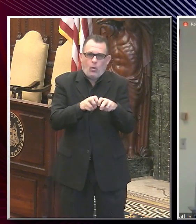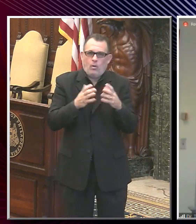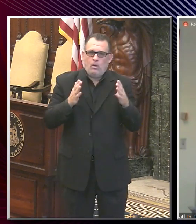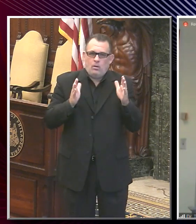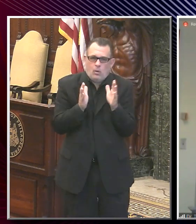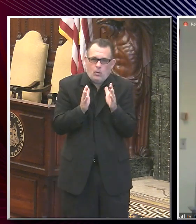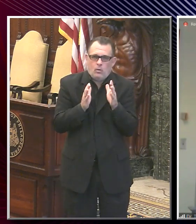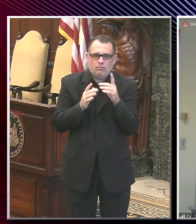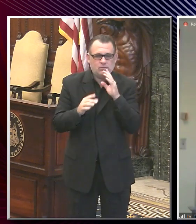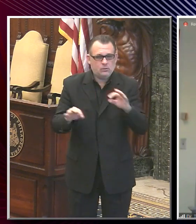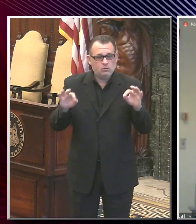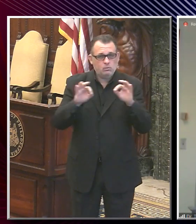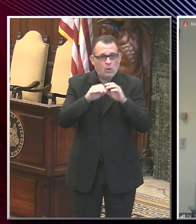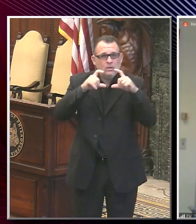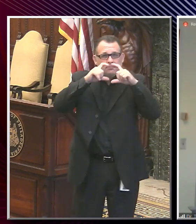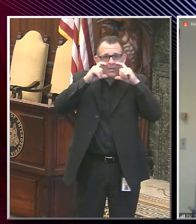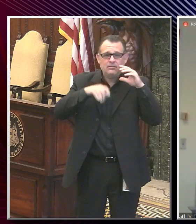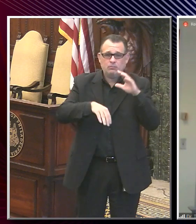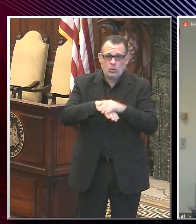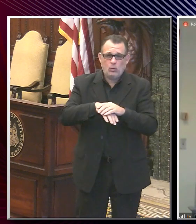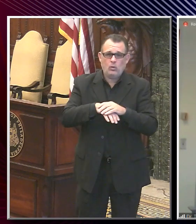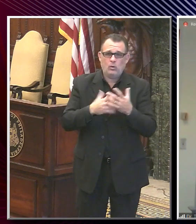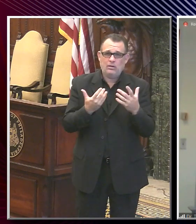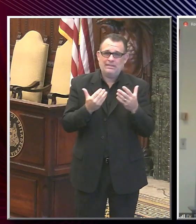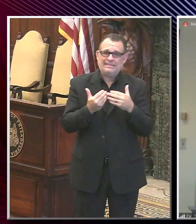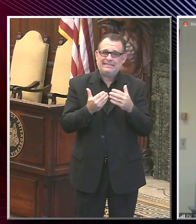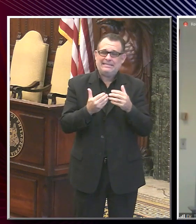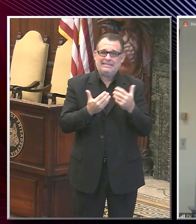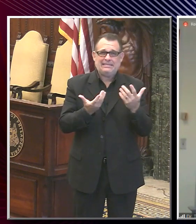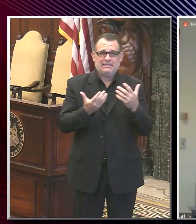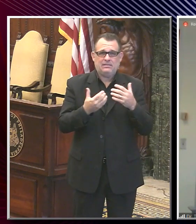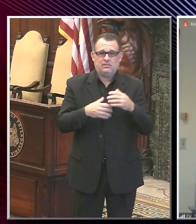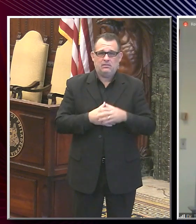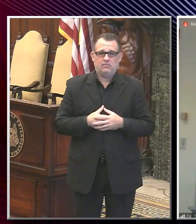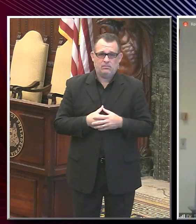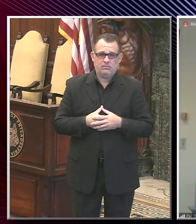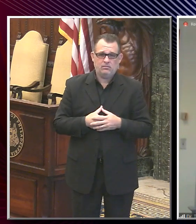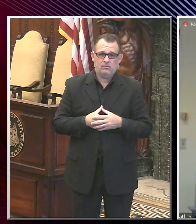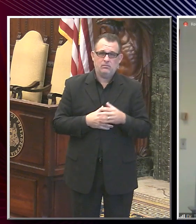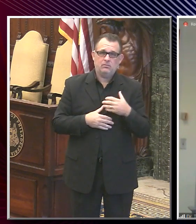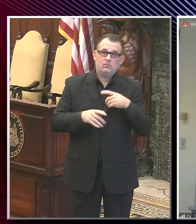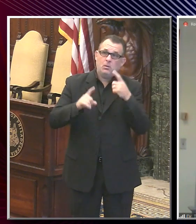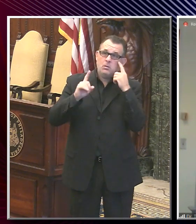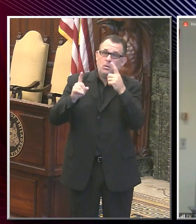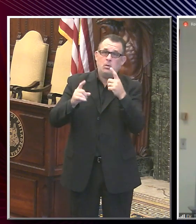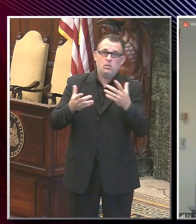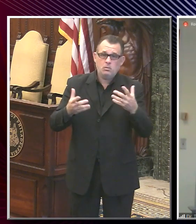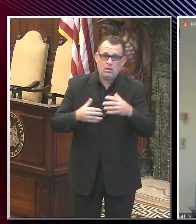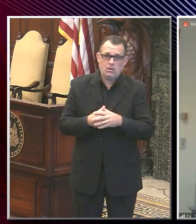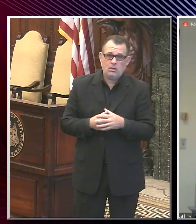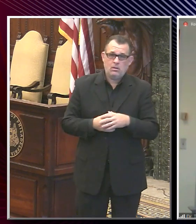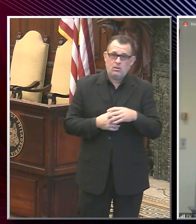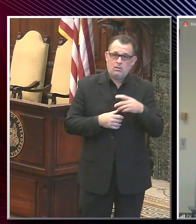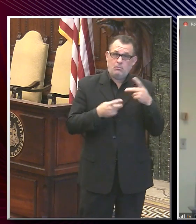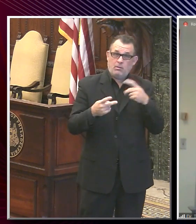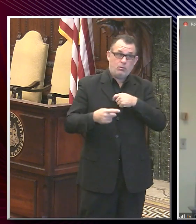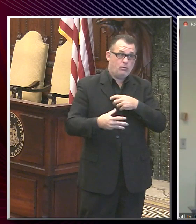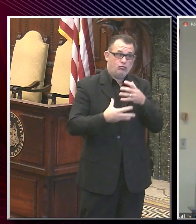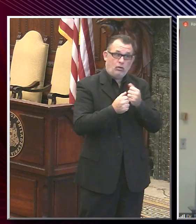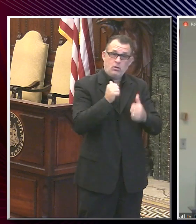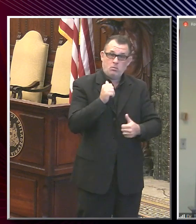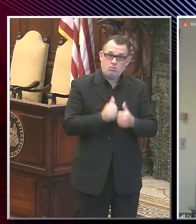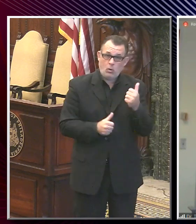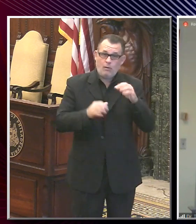masks, that is a high-risk situation. So there's a lesson in all that, and that is that the people you trust the most, your relatives and your